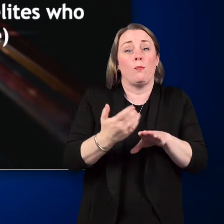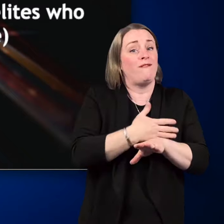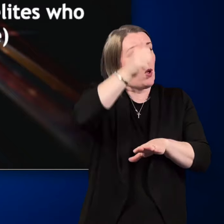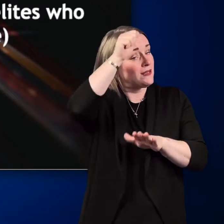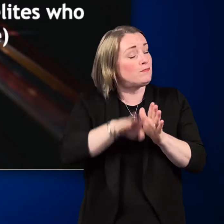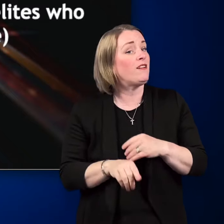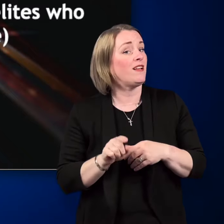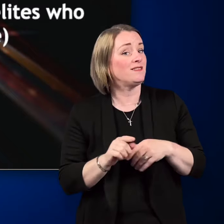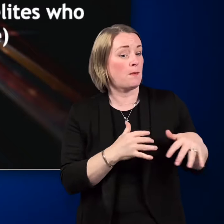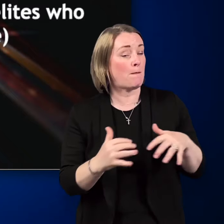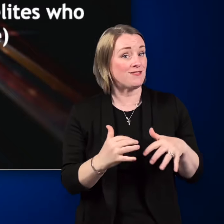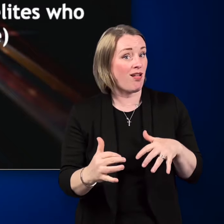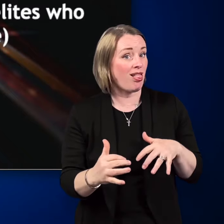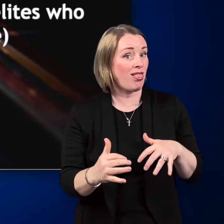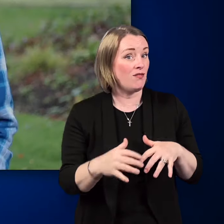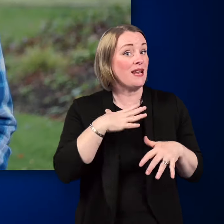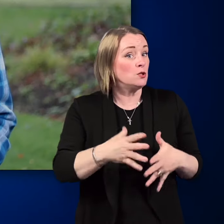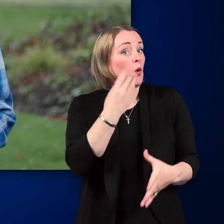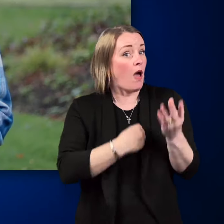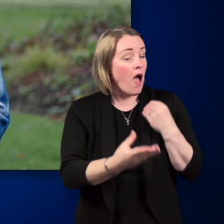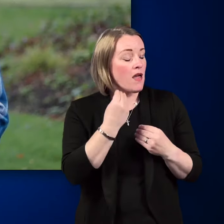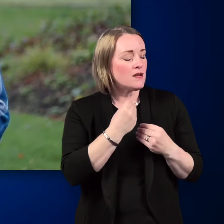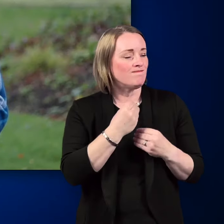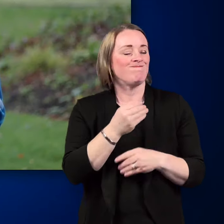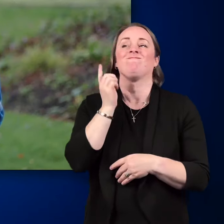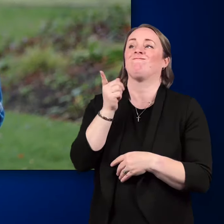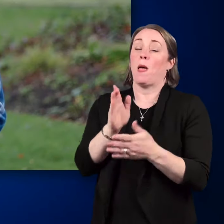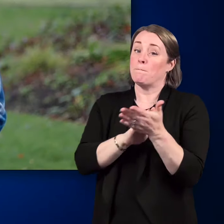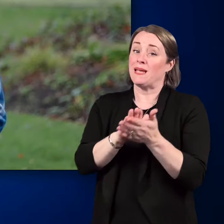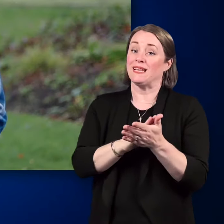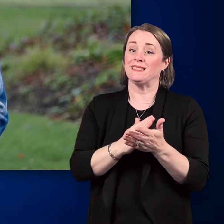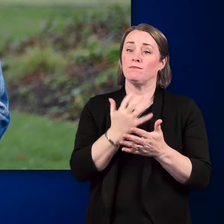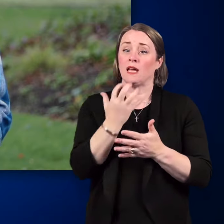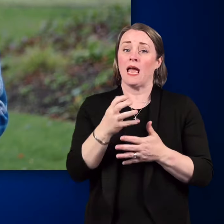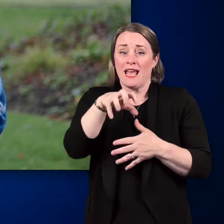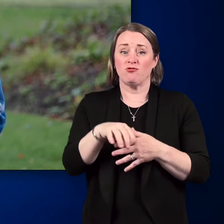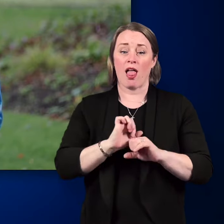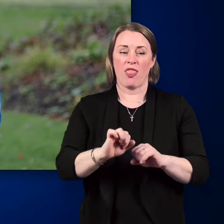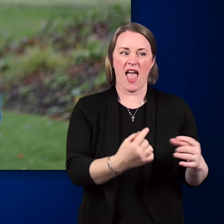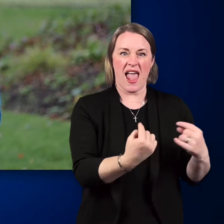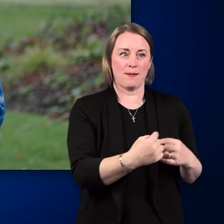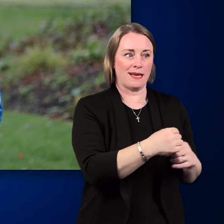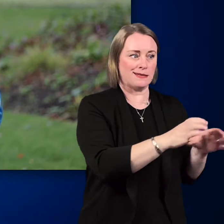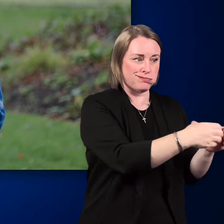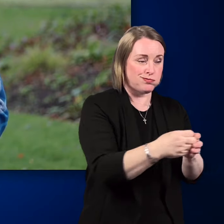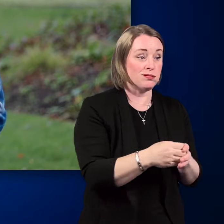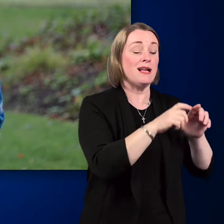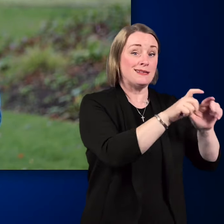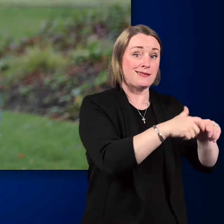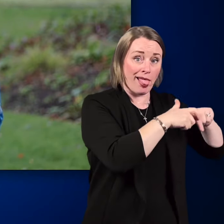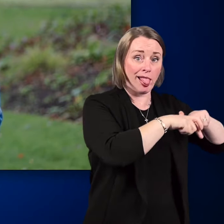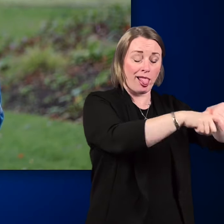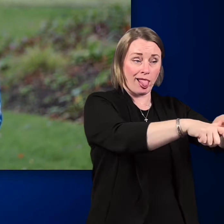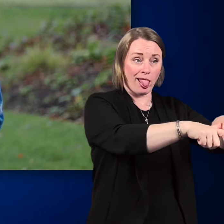had battle experience. God left some of Israel's enemies, some of the struggles in place.